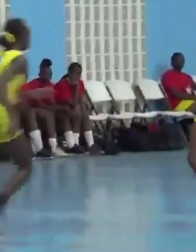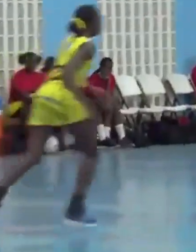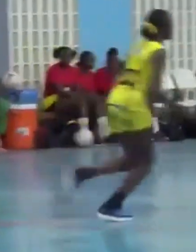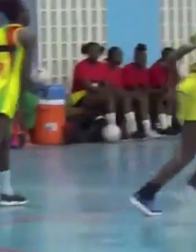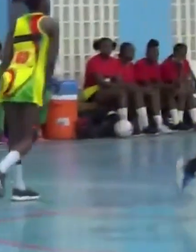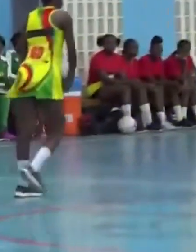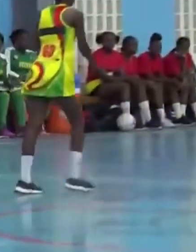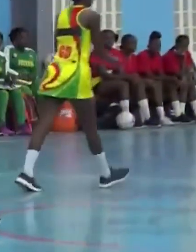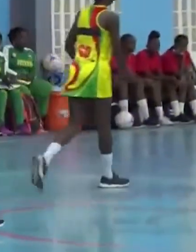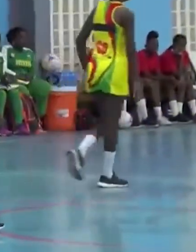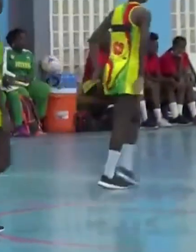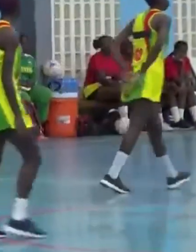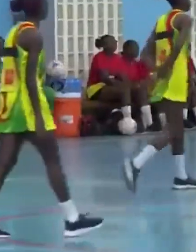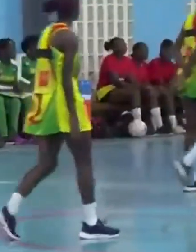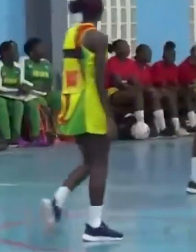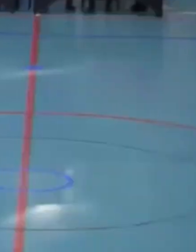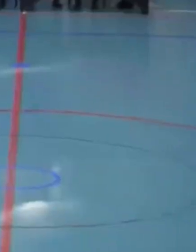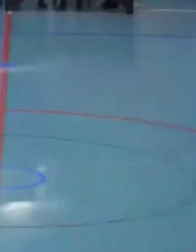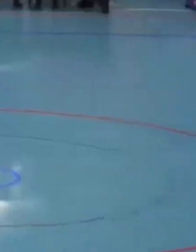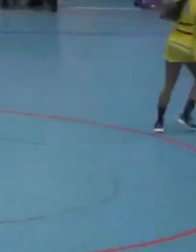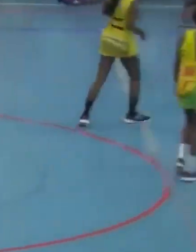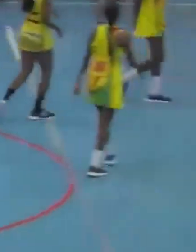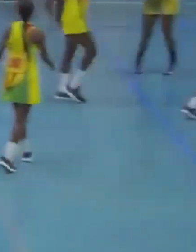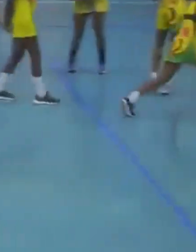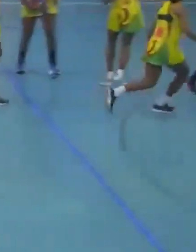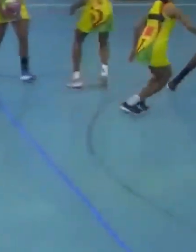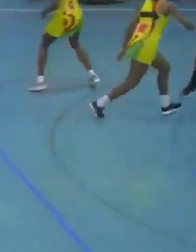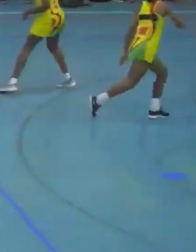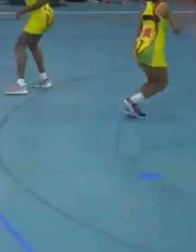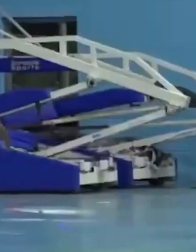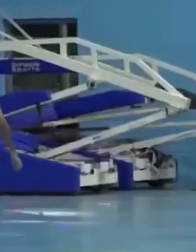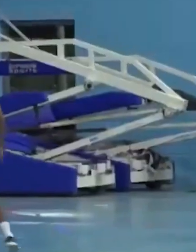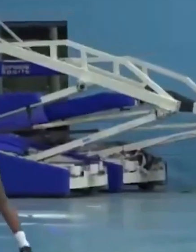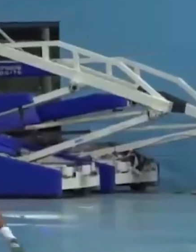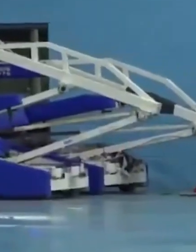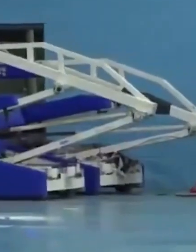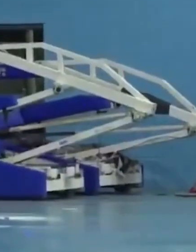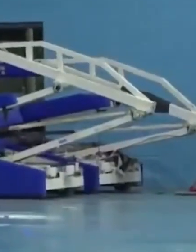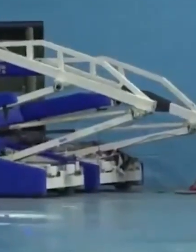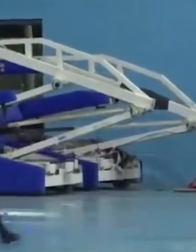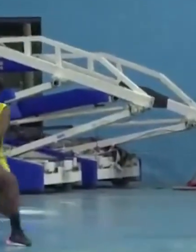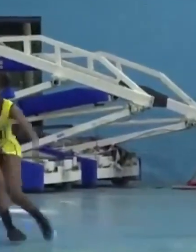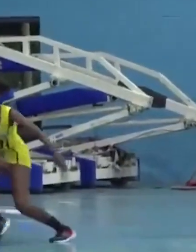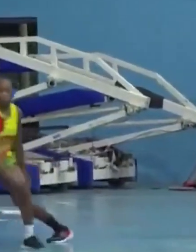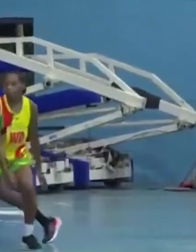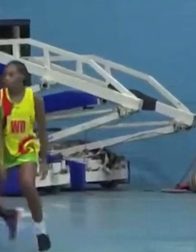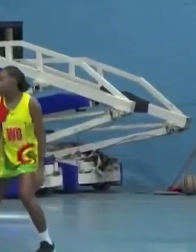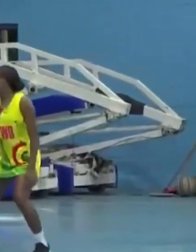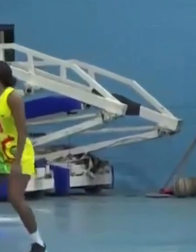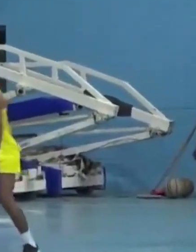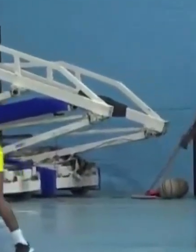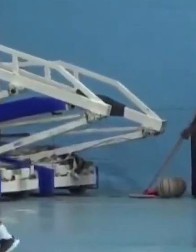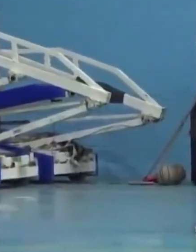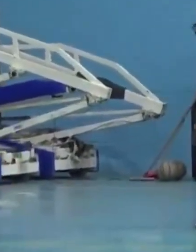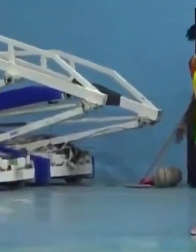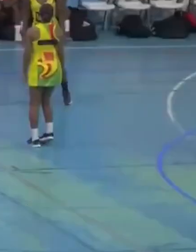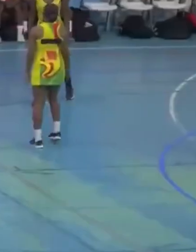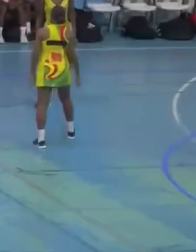in the lineup for both teams. We can see that Barbados' goal defense now becomes a goalkeeper.